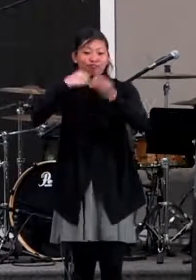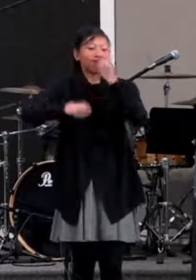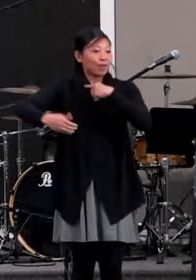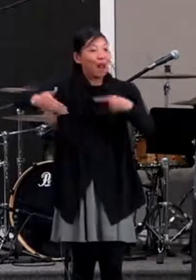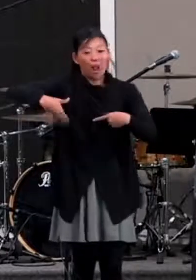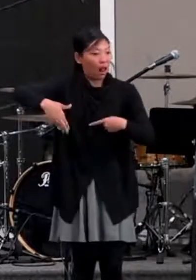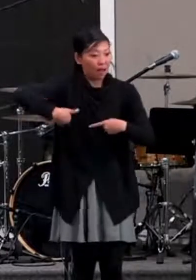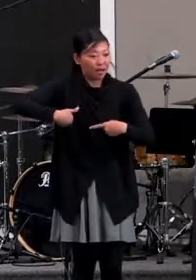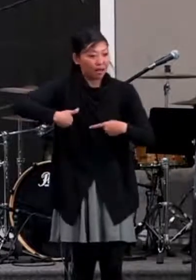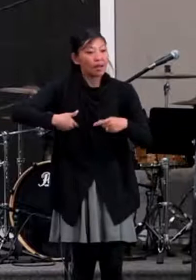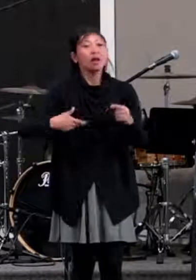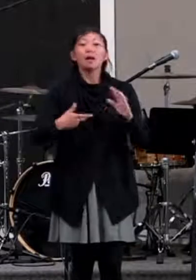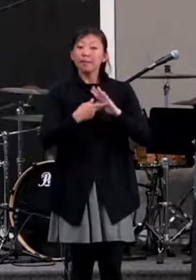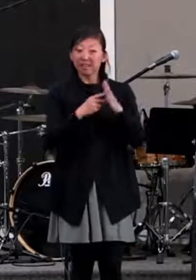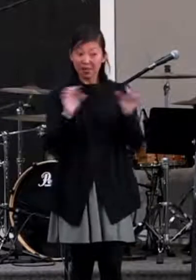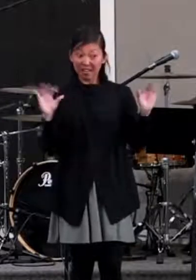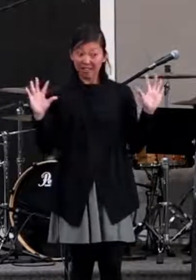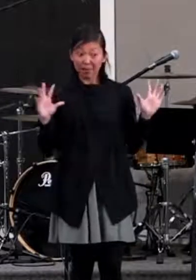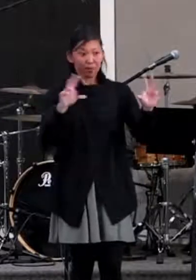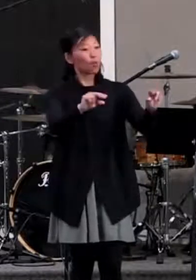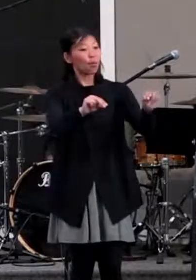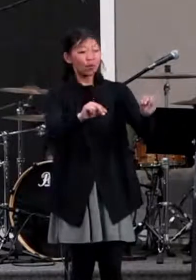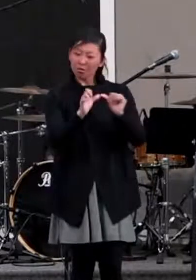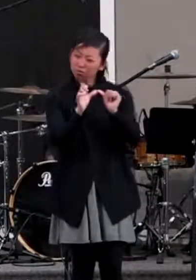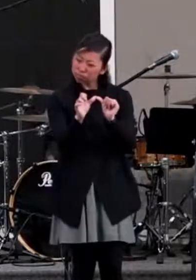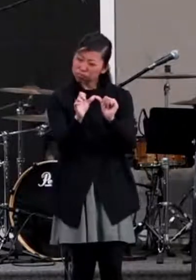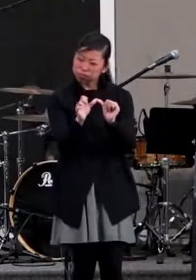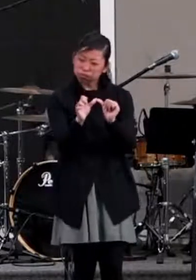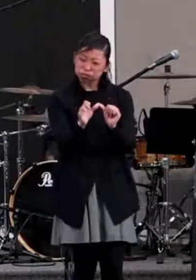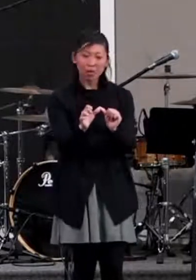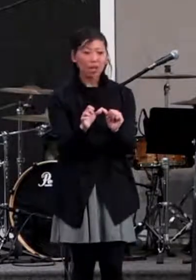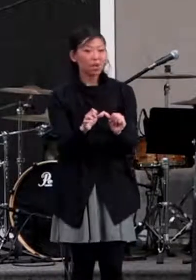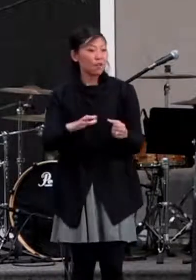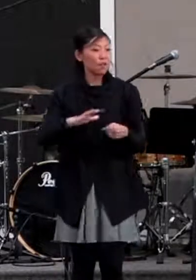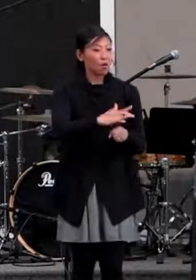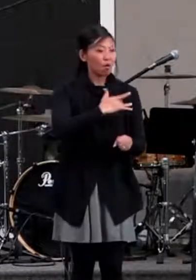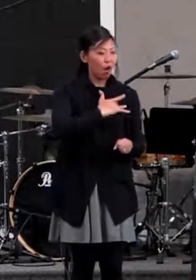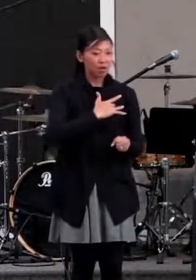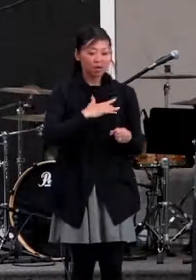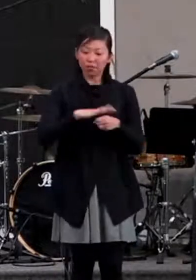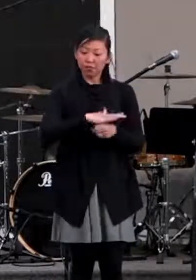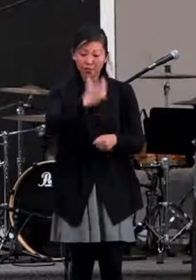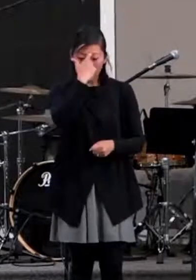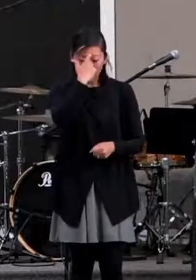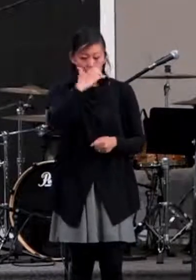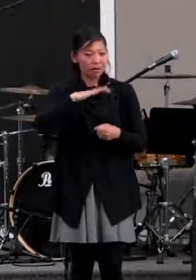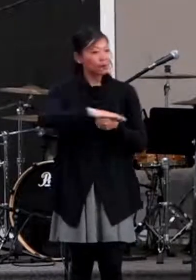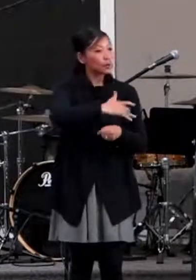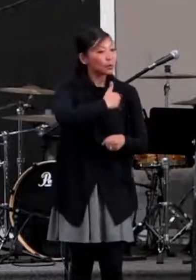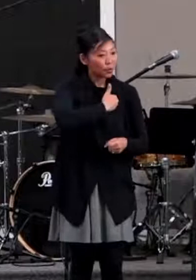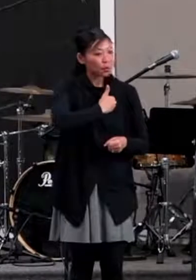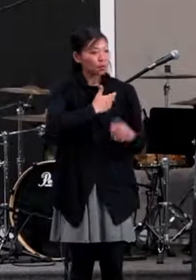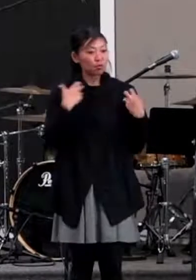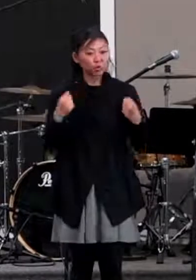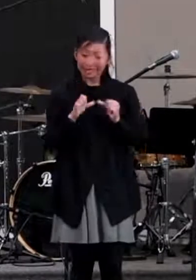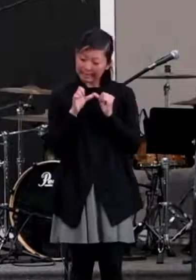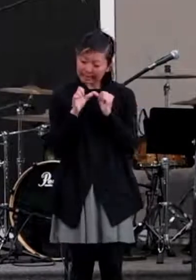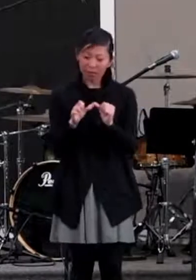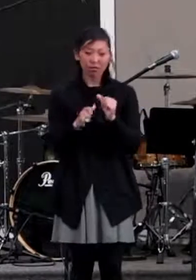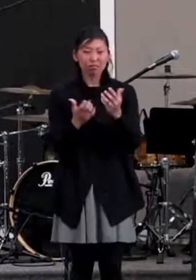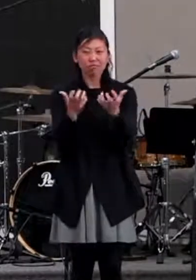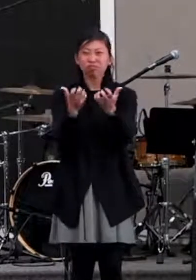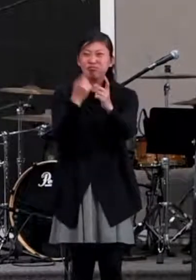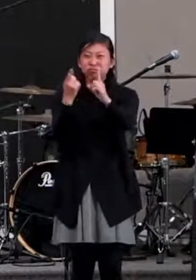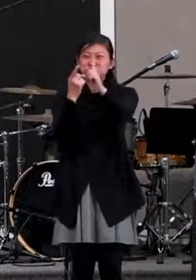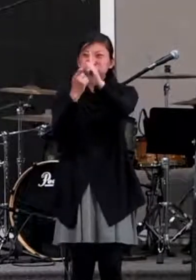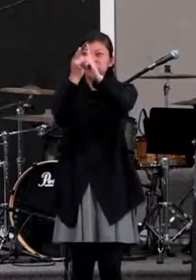soul, mind, and strength. But you realize that until Jesus comes back, it will not be perfect. And that allows us